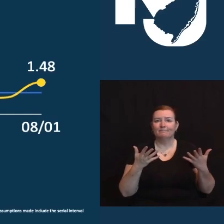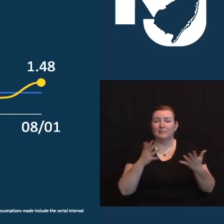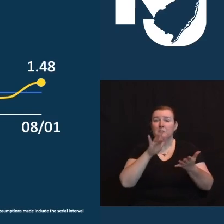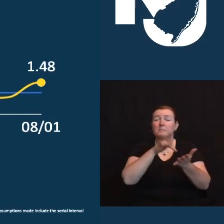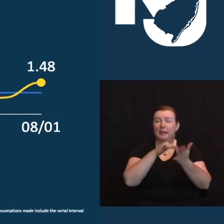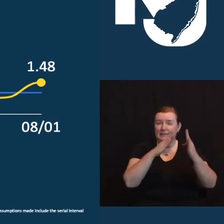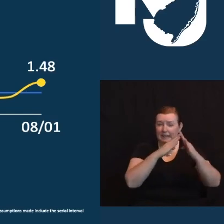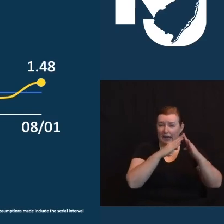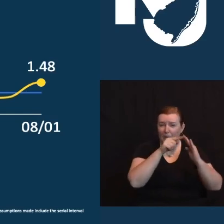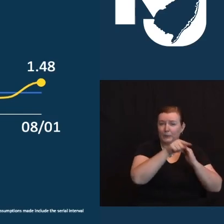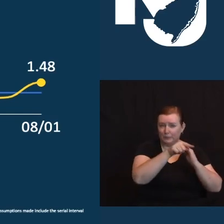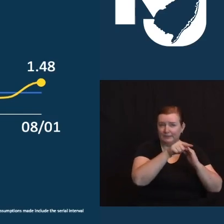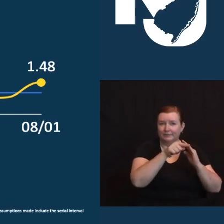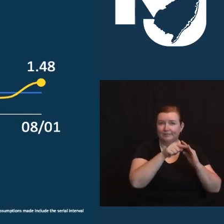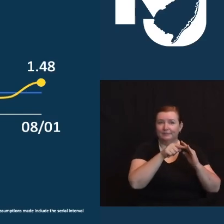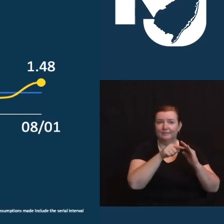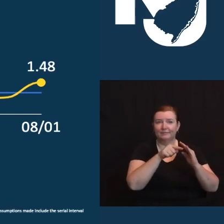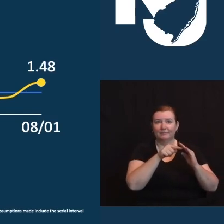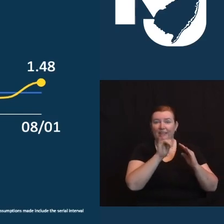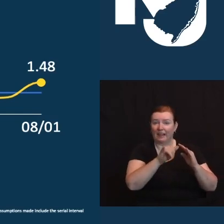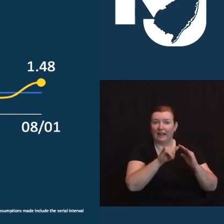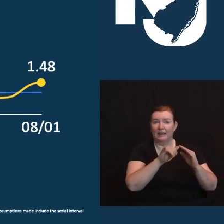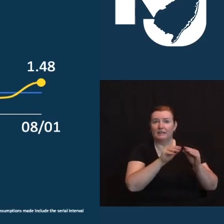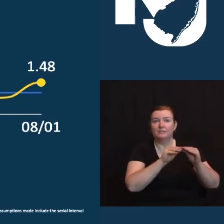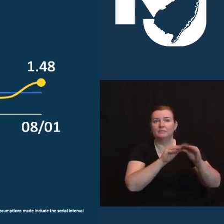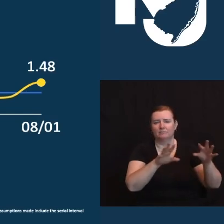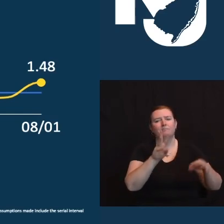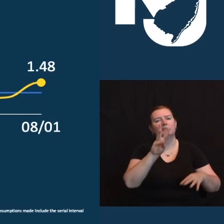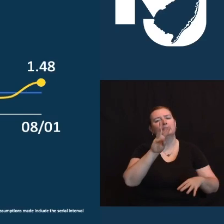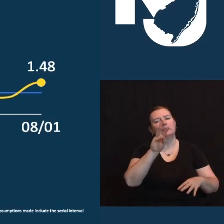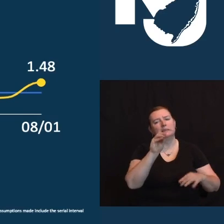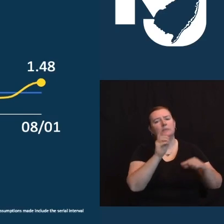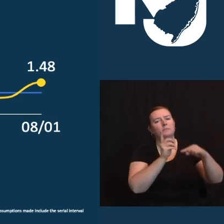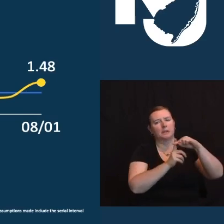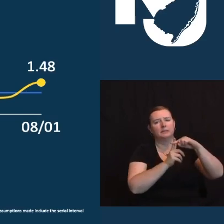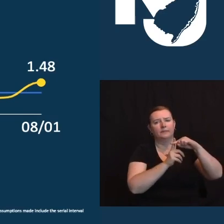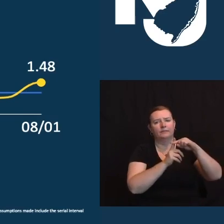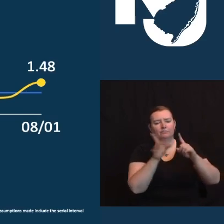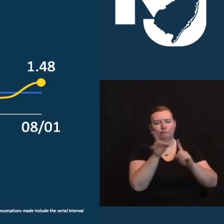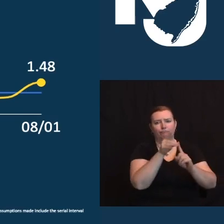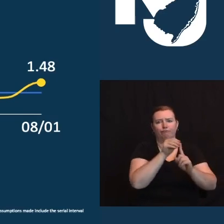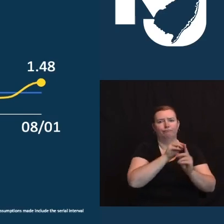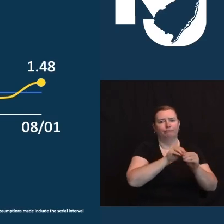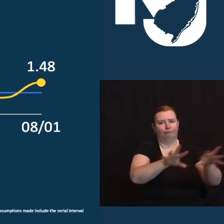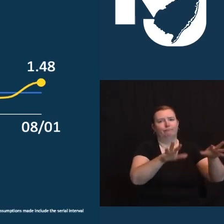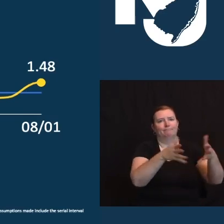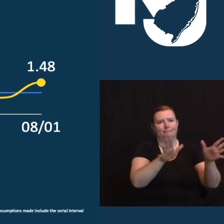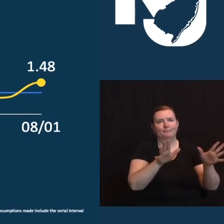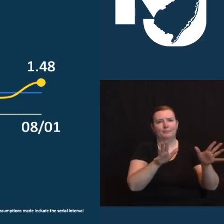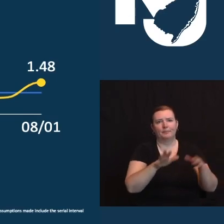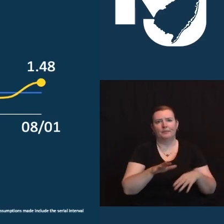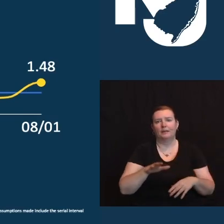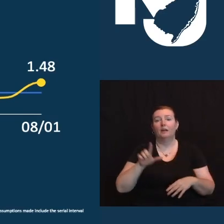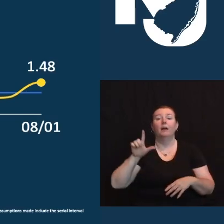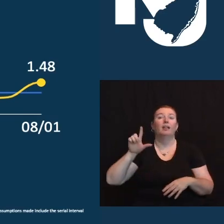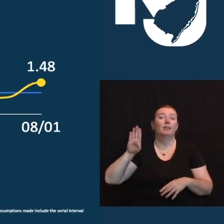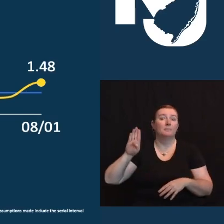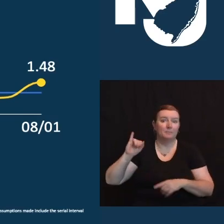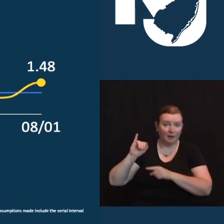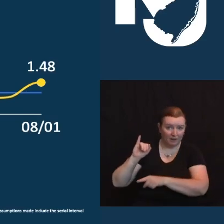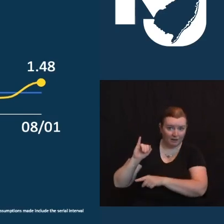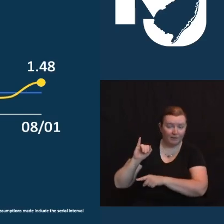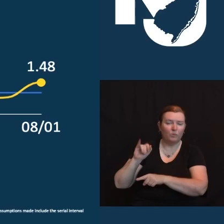to nearly 60 cases among teens, as well as those on Long Beach Island, which led to nearly 3 dozen cases among